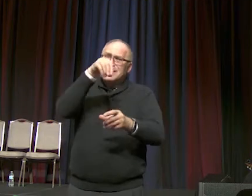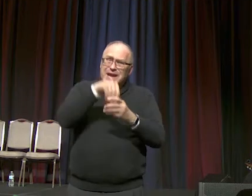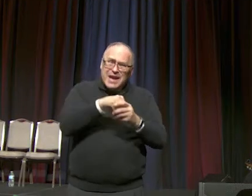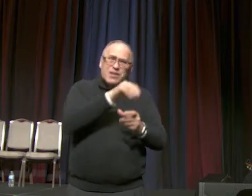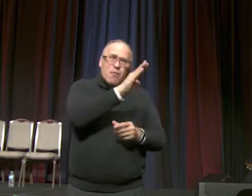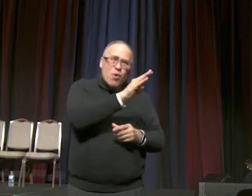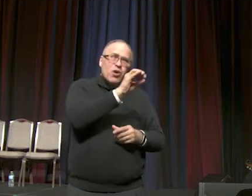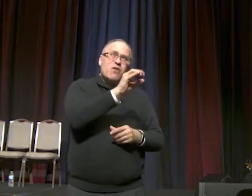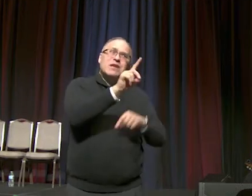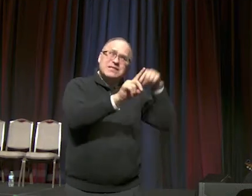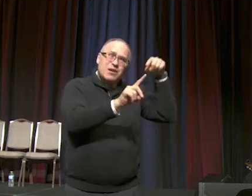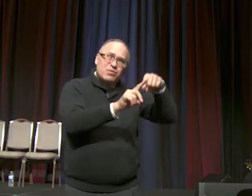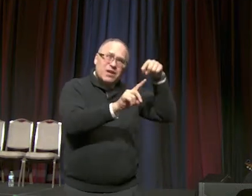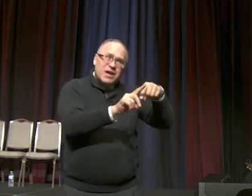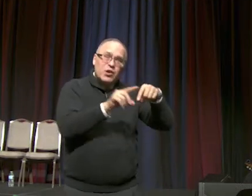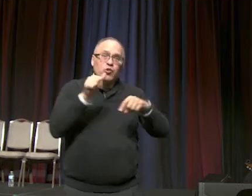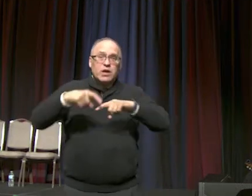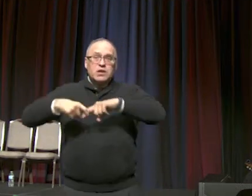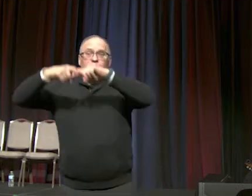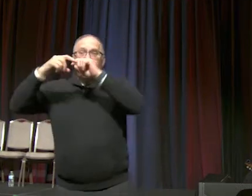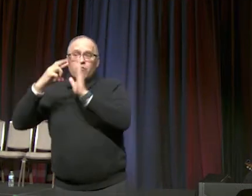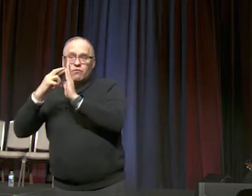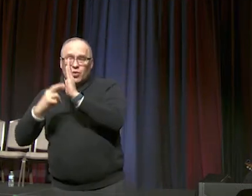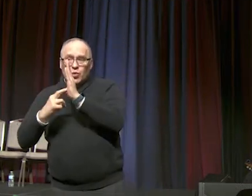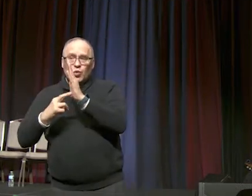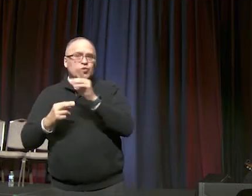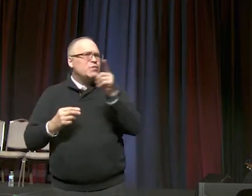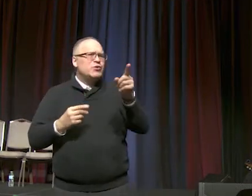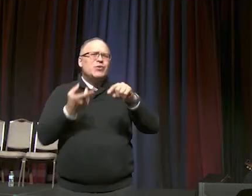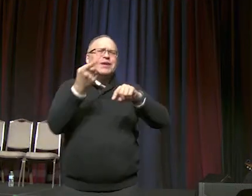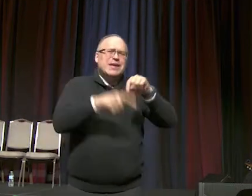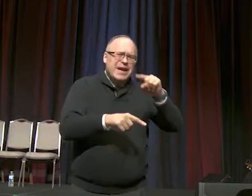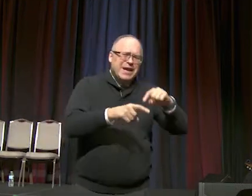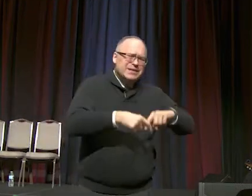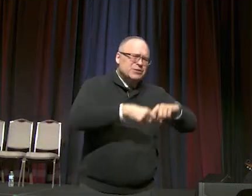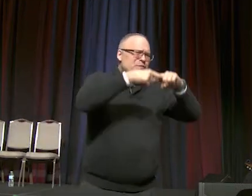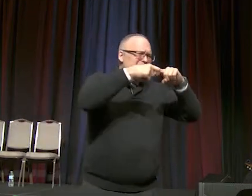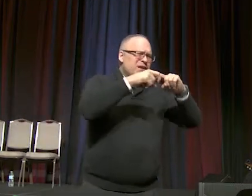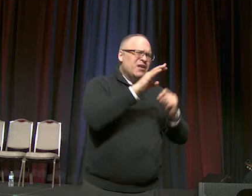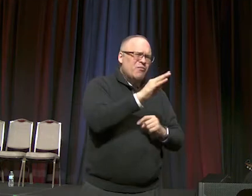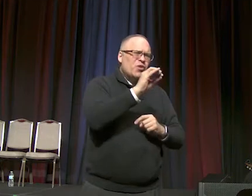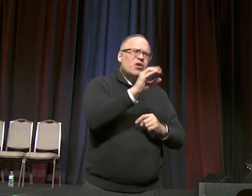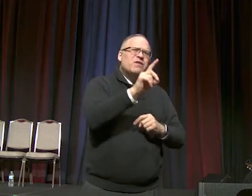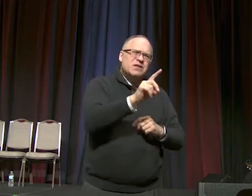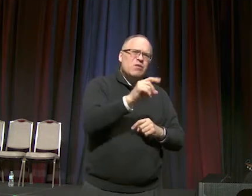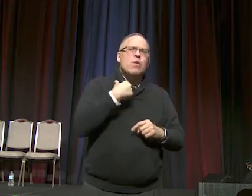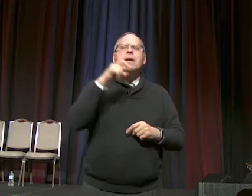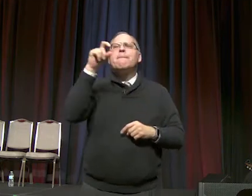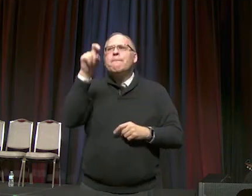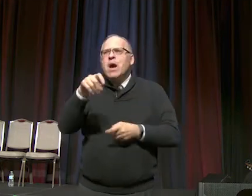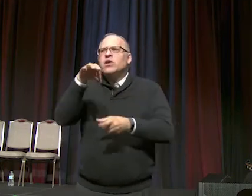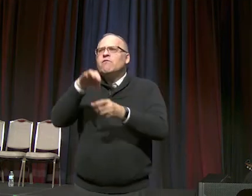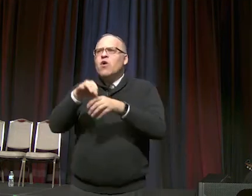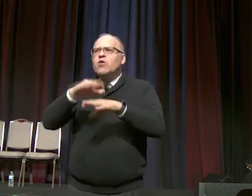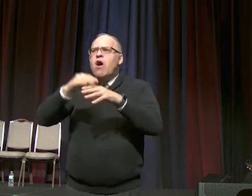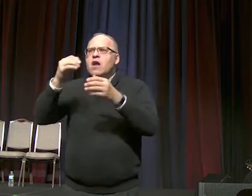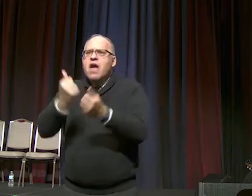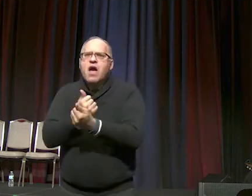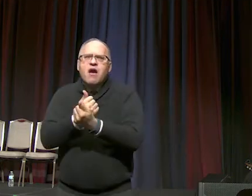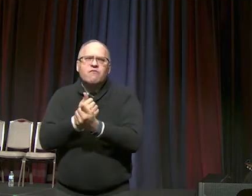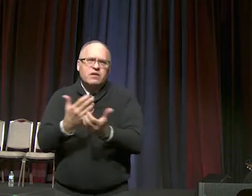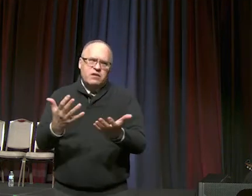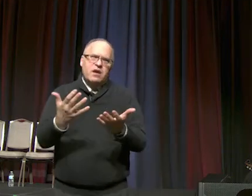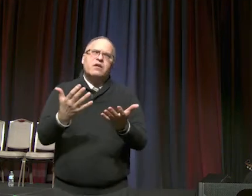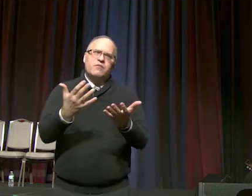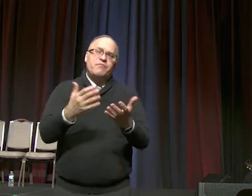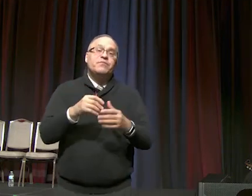suspend rules, you cannot suspend the discipline. We have to vote on all petitions now based